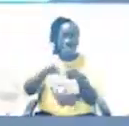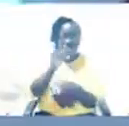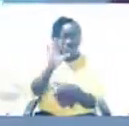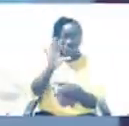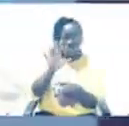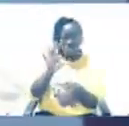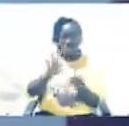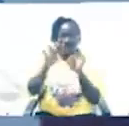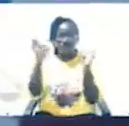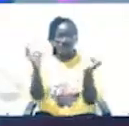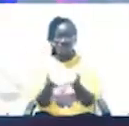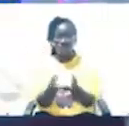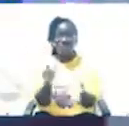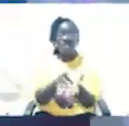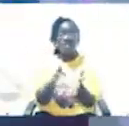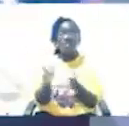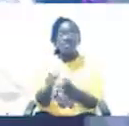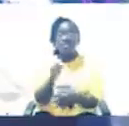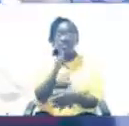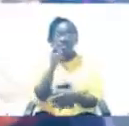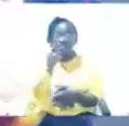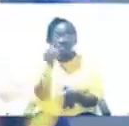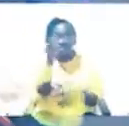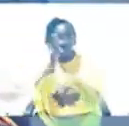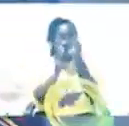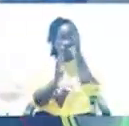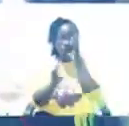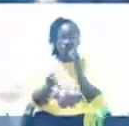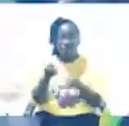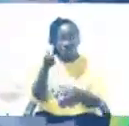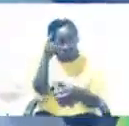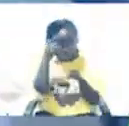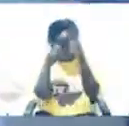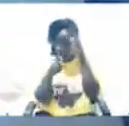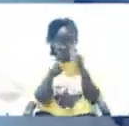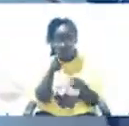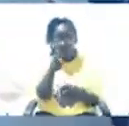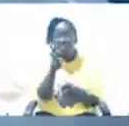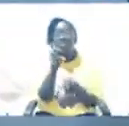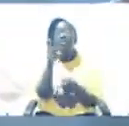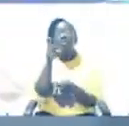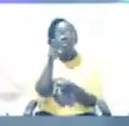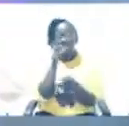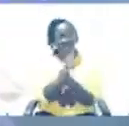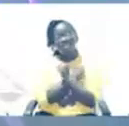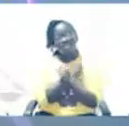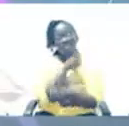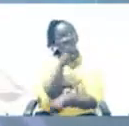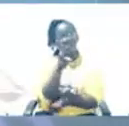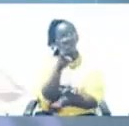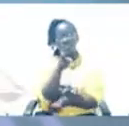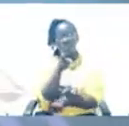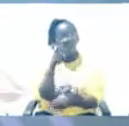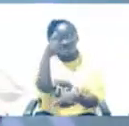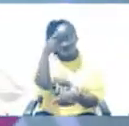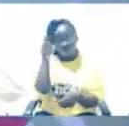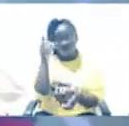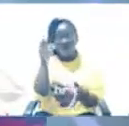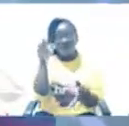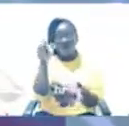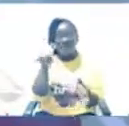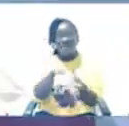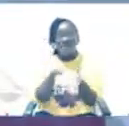you. Not because we are not sinners. But the Bible says, whilst we were yet sinners,